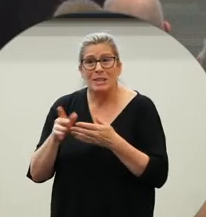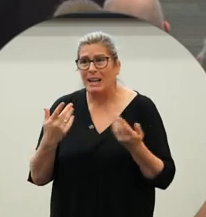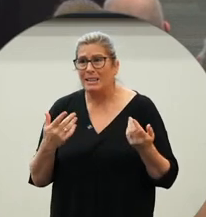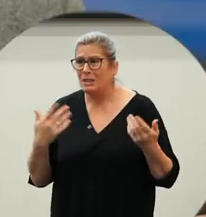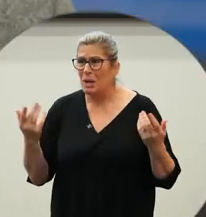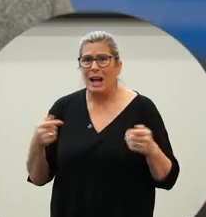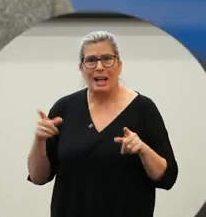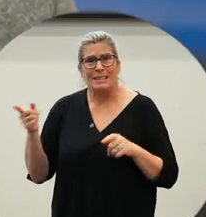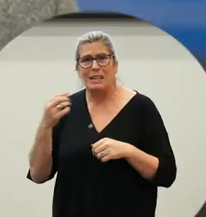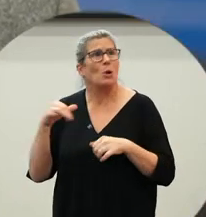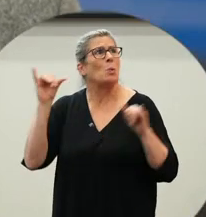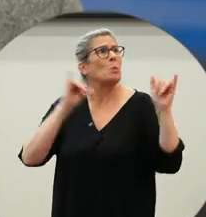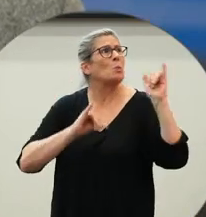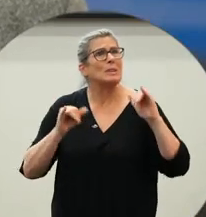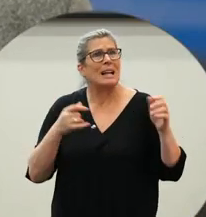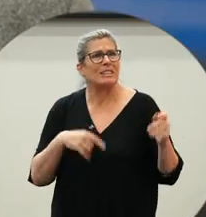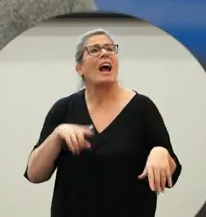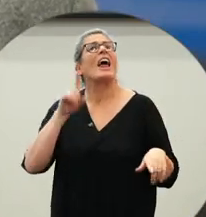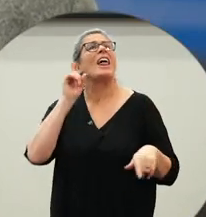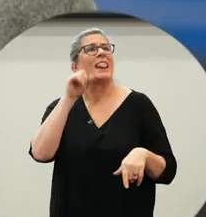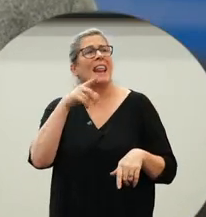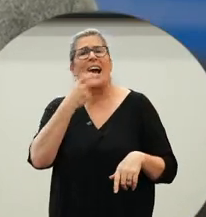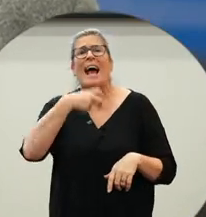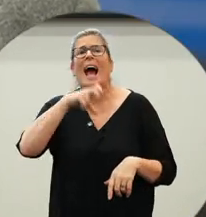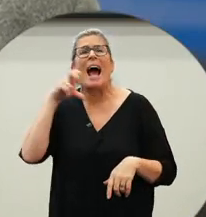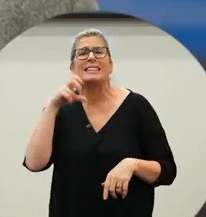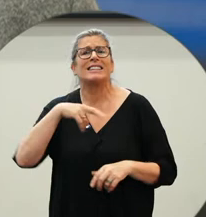this one, and still pretending to be French.